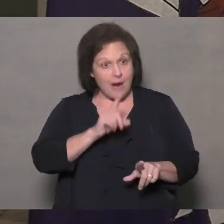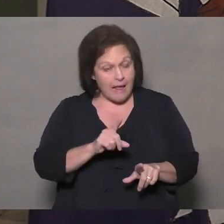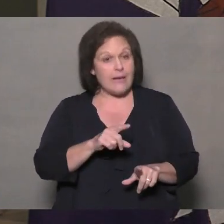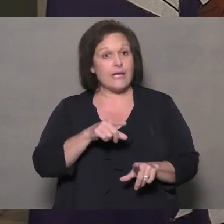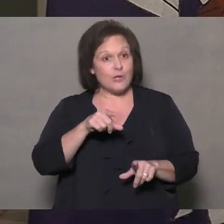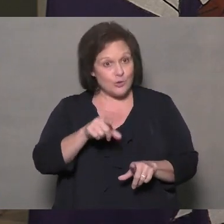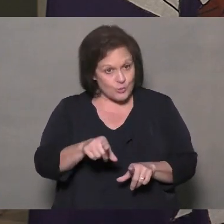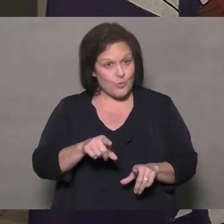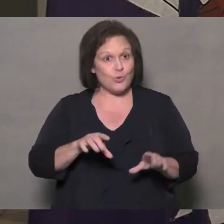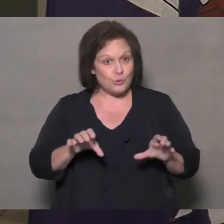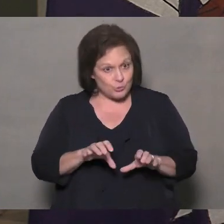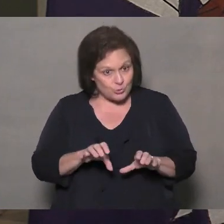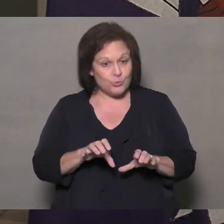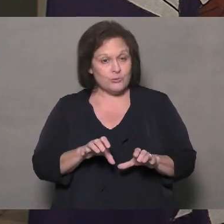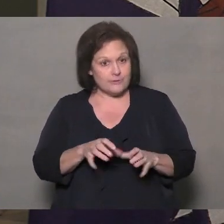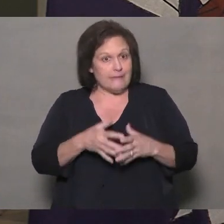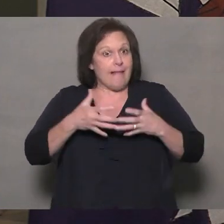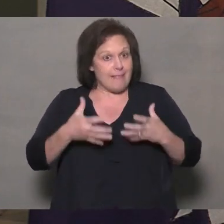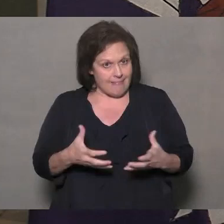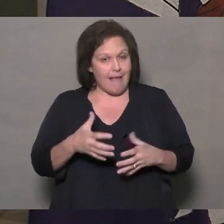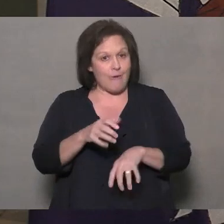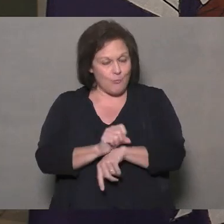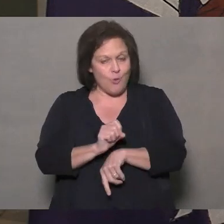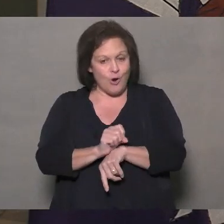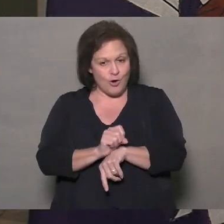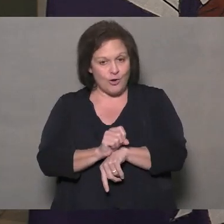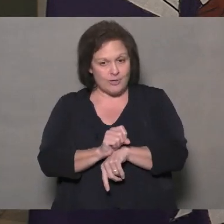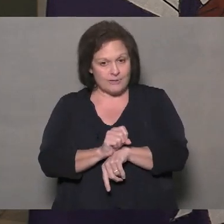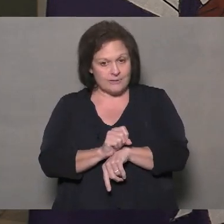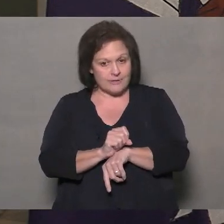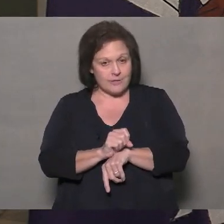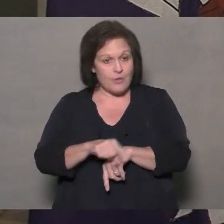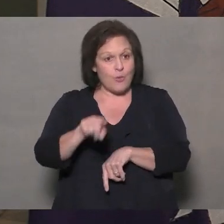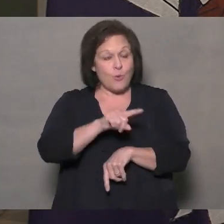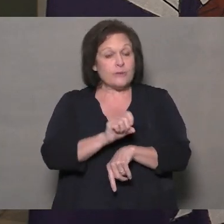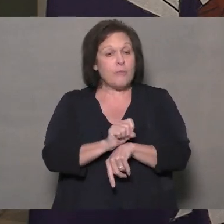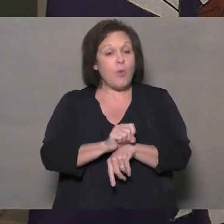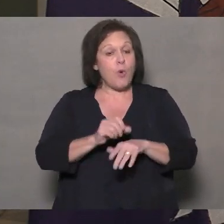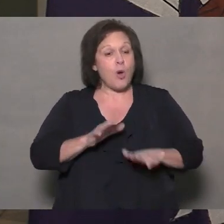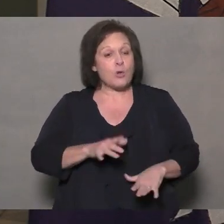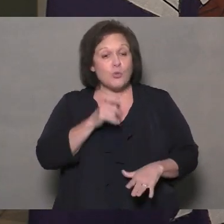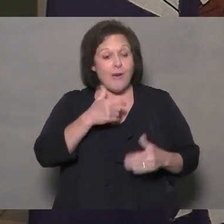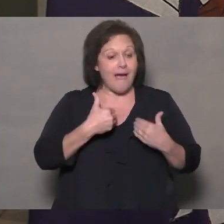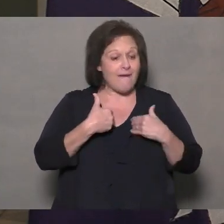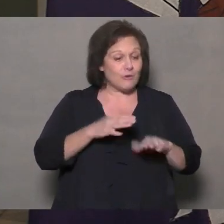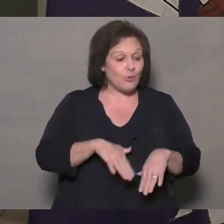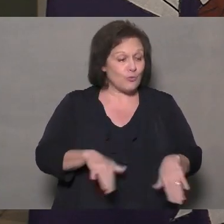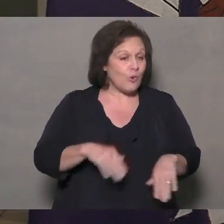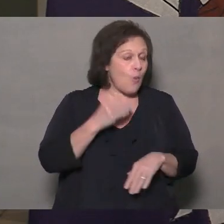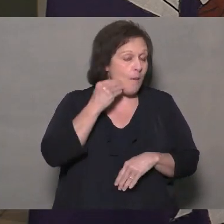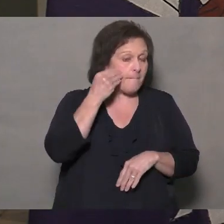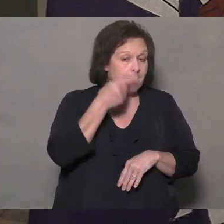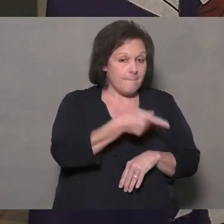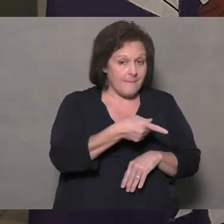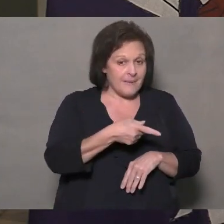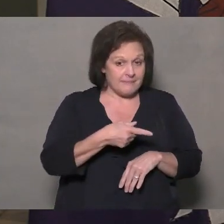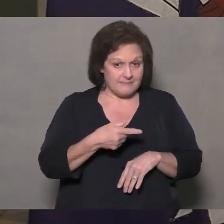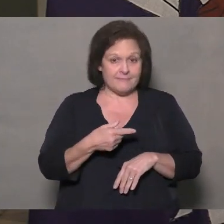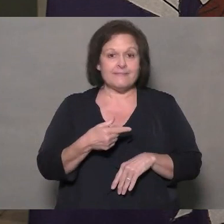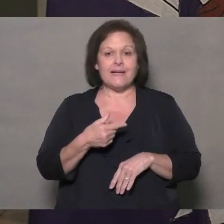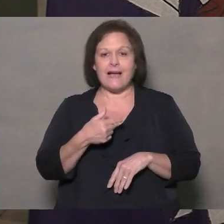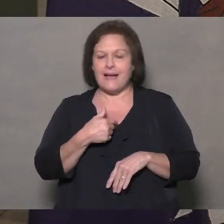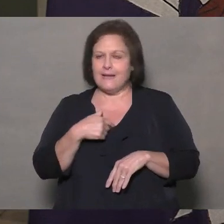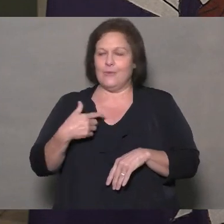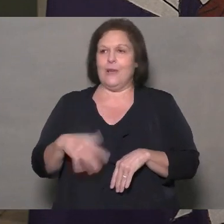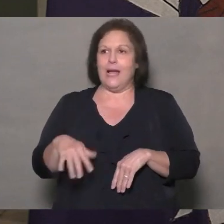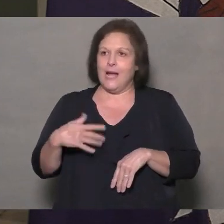down, getting a little bit more done. To those employees with children at home, I stand in